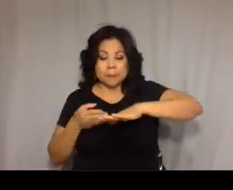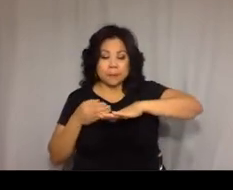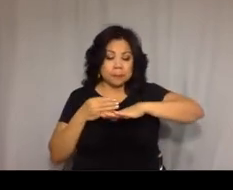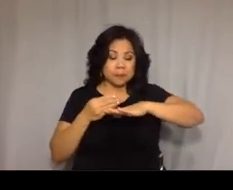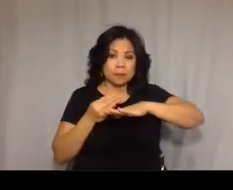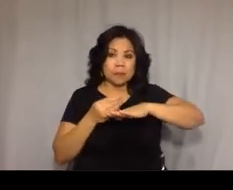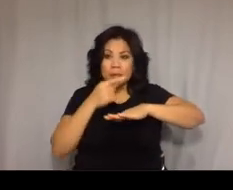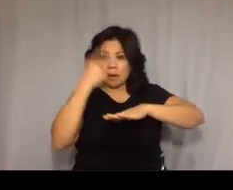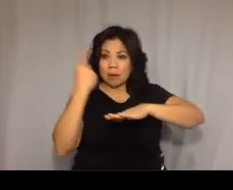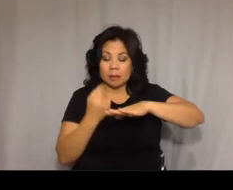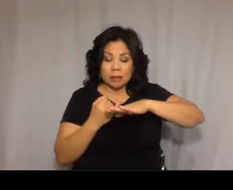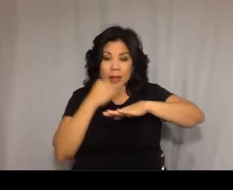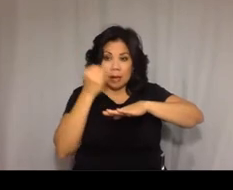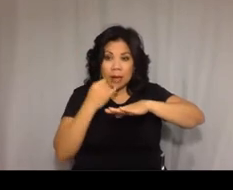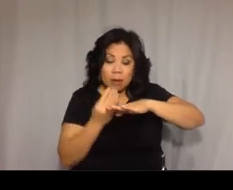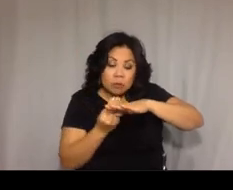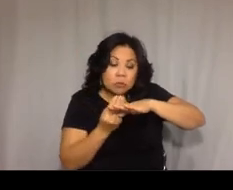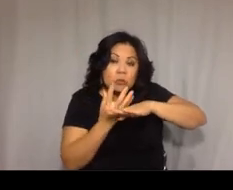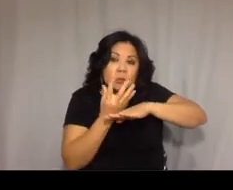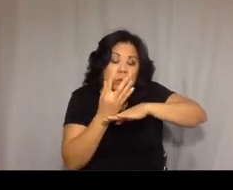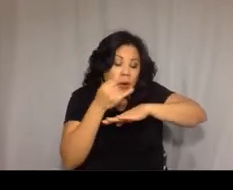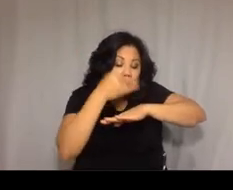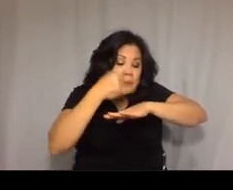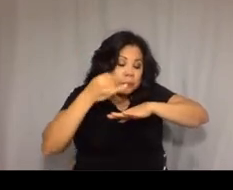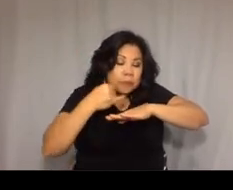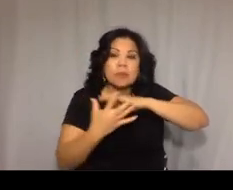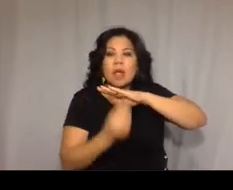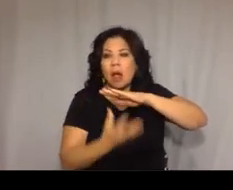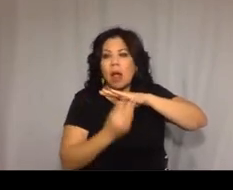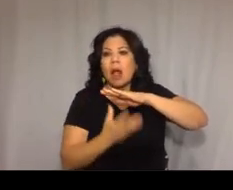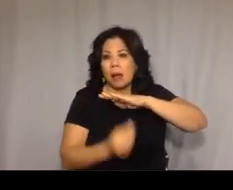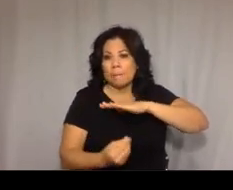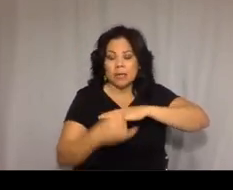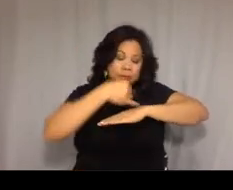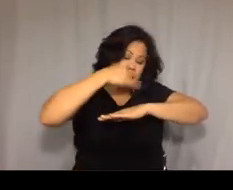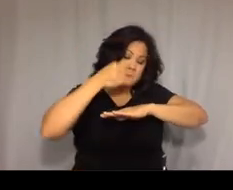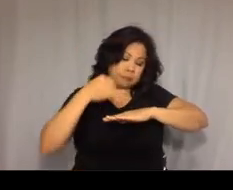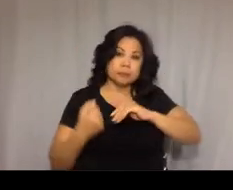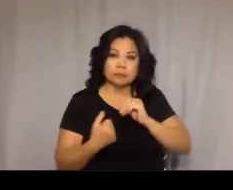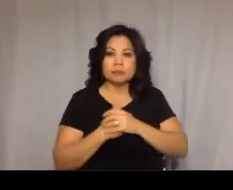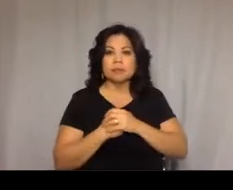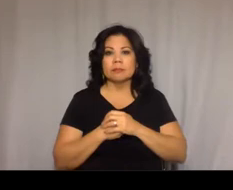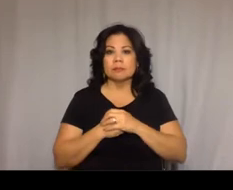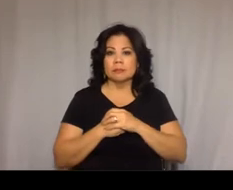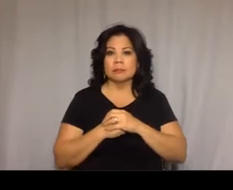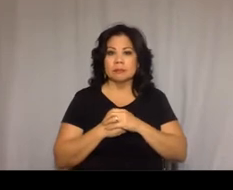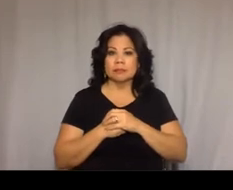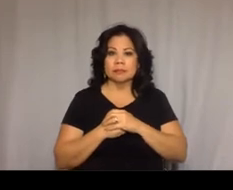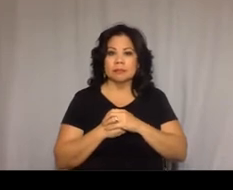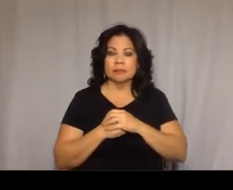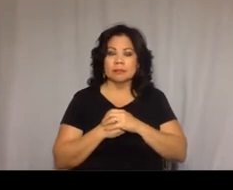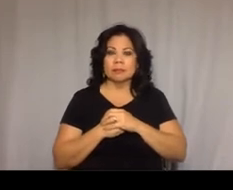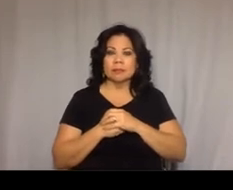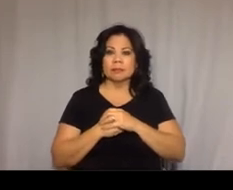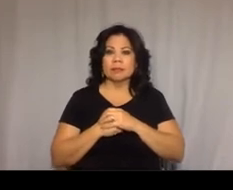over these shapes that you can kind of see through and use these shapes as the guidelines for your actual